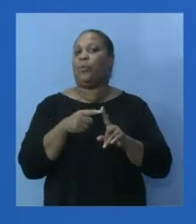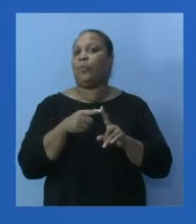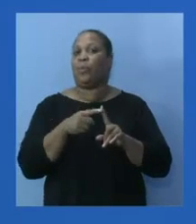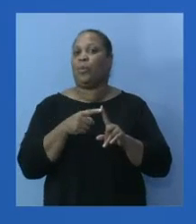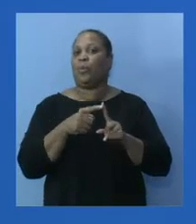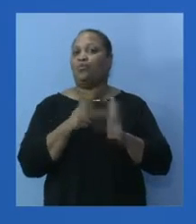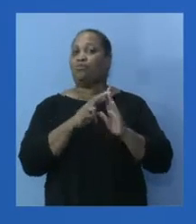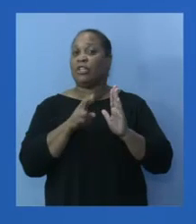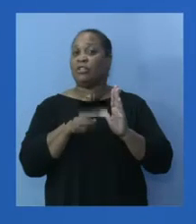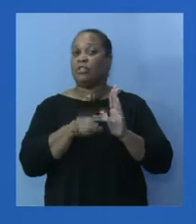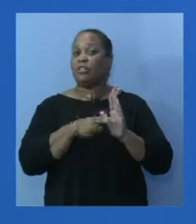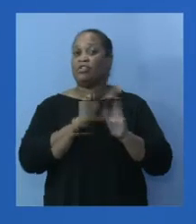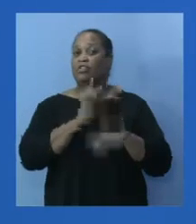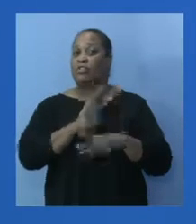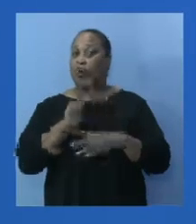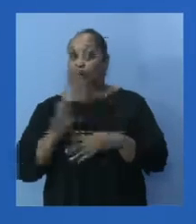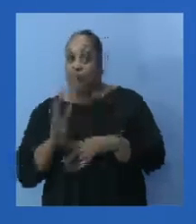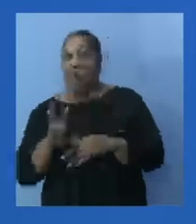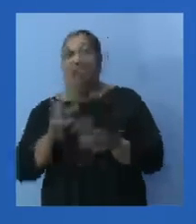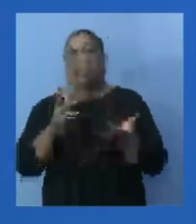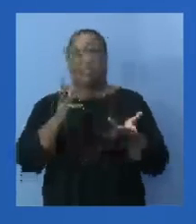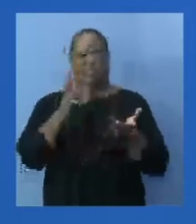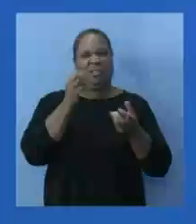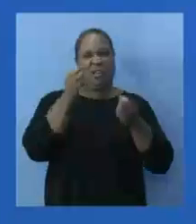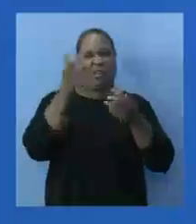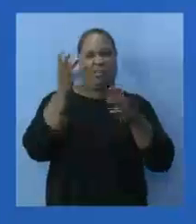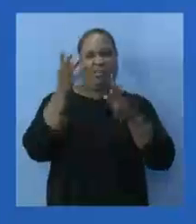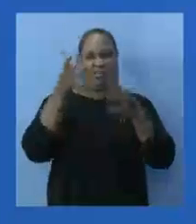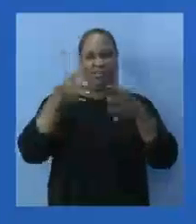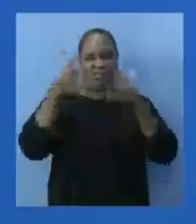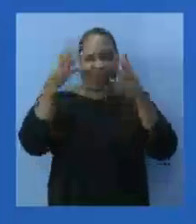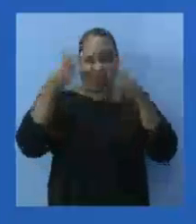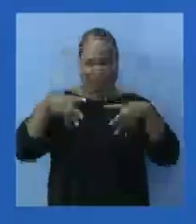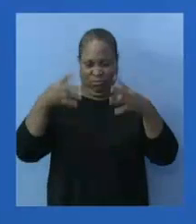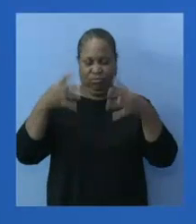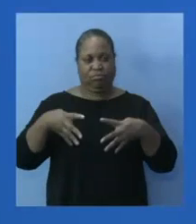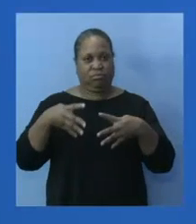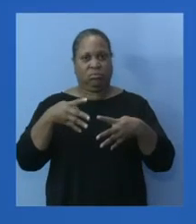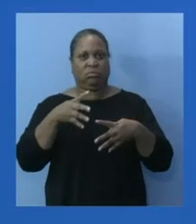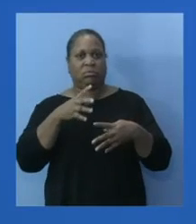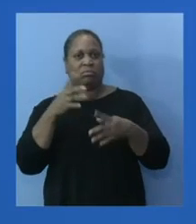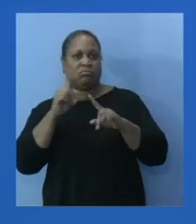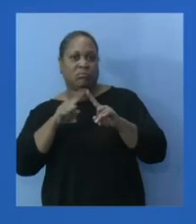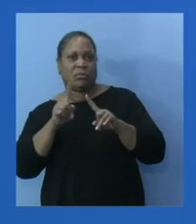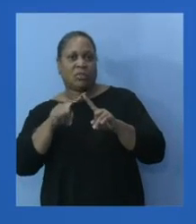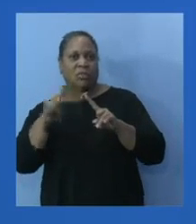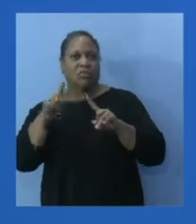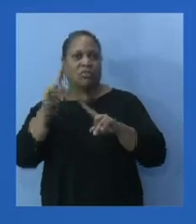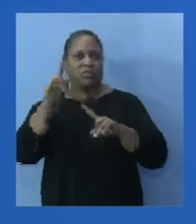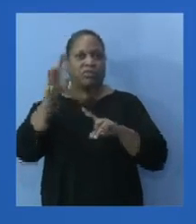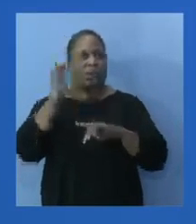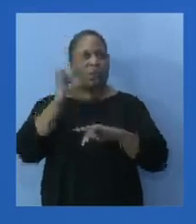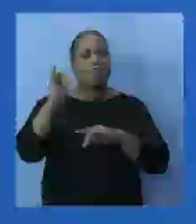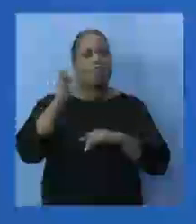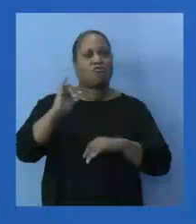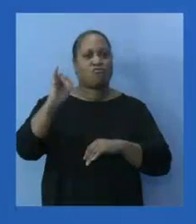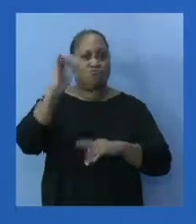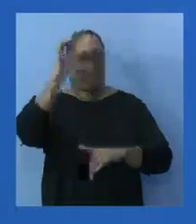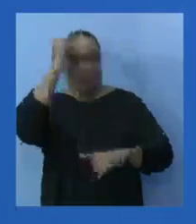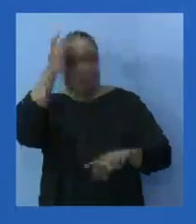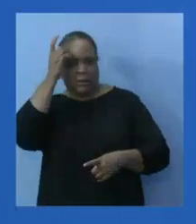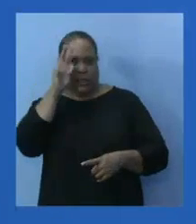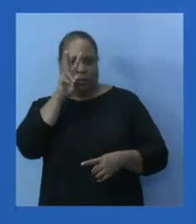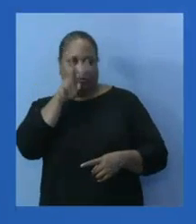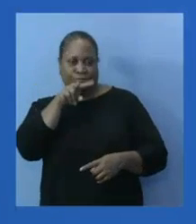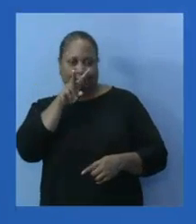actually register online, there's a number of drop-down menus that speak to different chronic conditions. And they're looking at that when they make